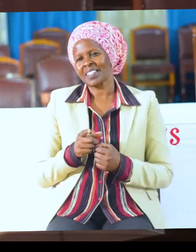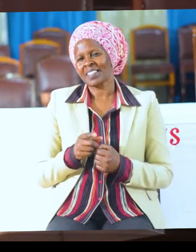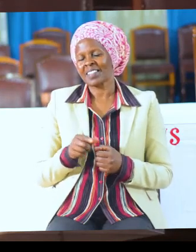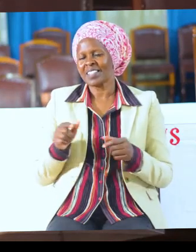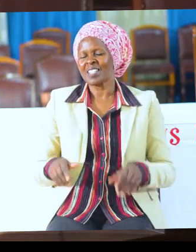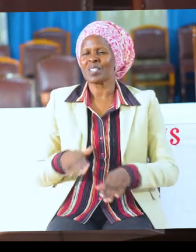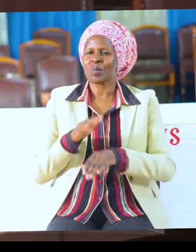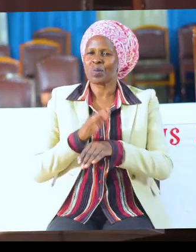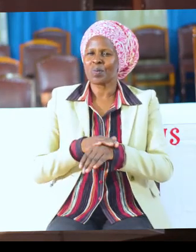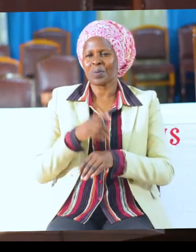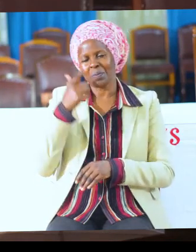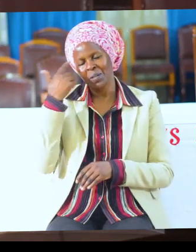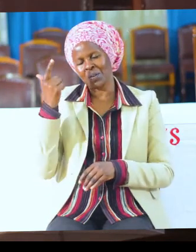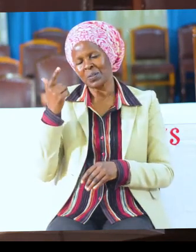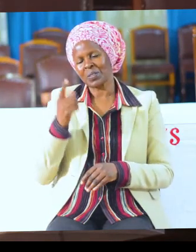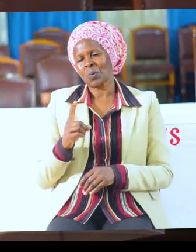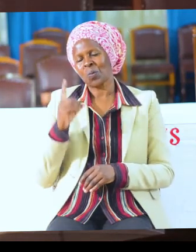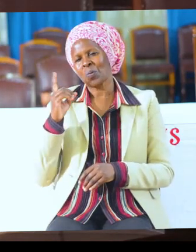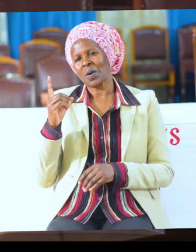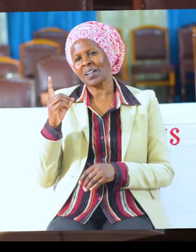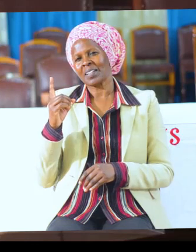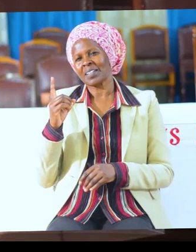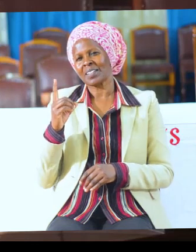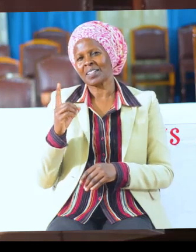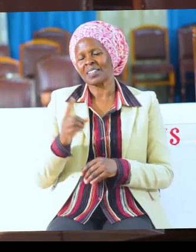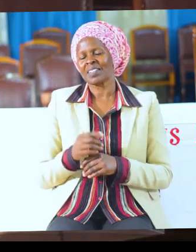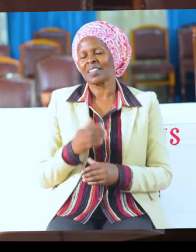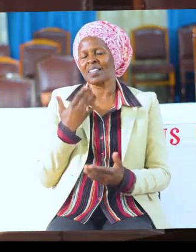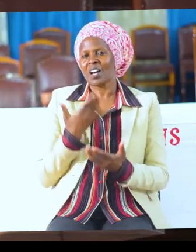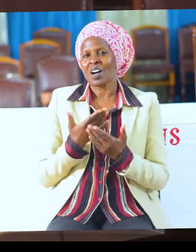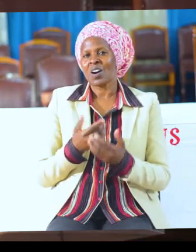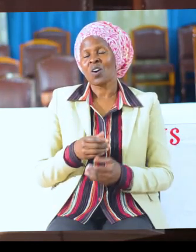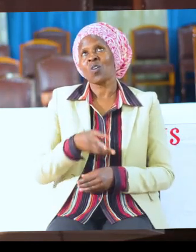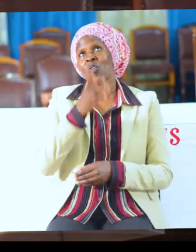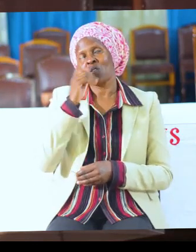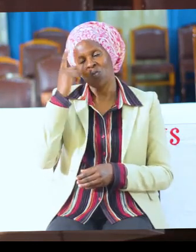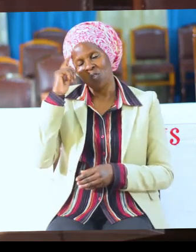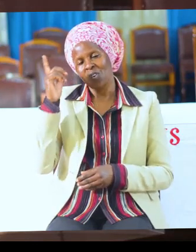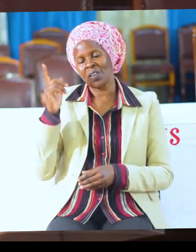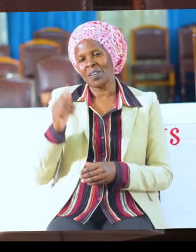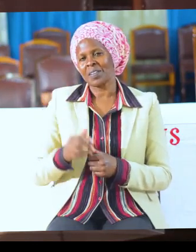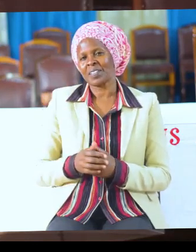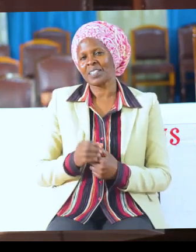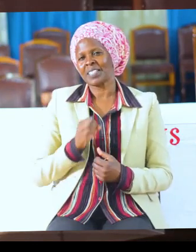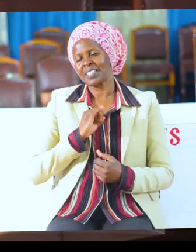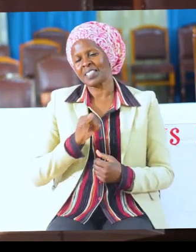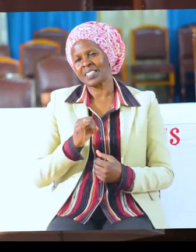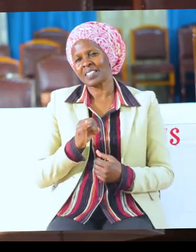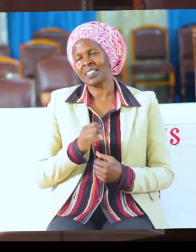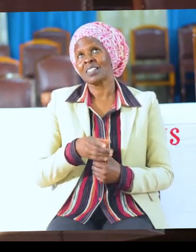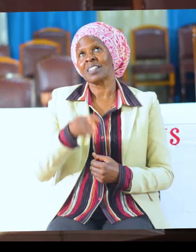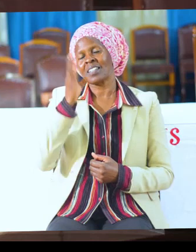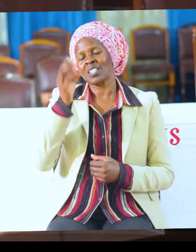good coincidence, because one of the things that we are supposed to be thanking God for is for